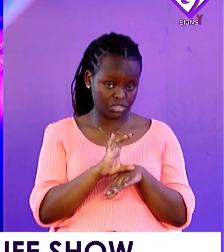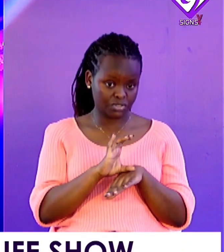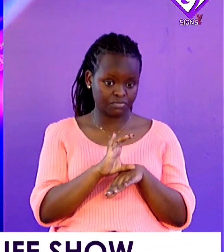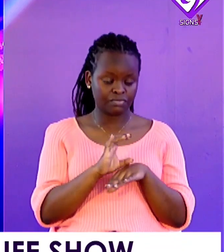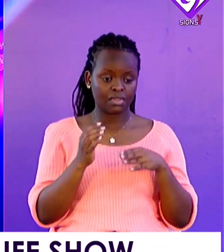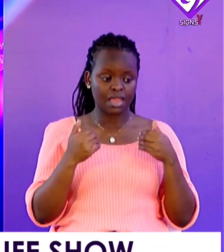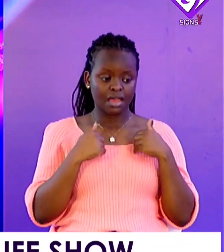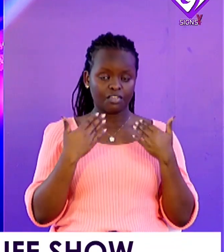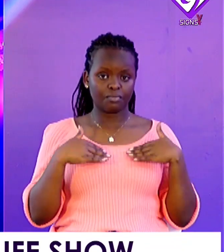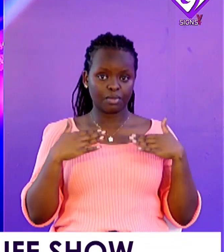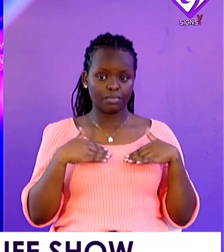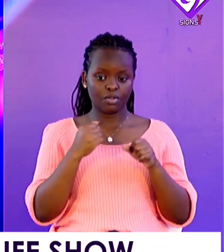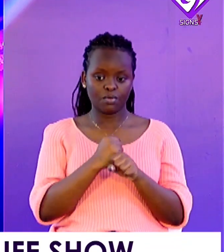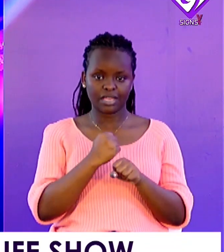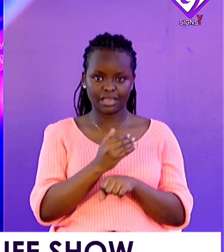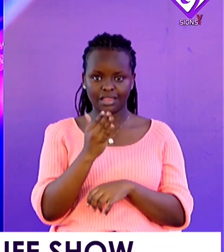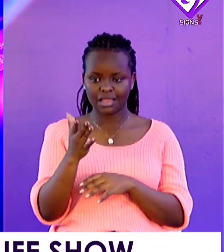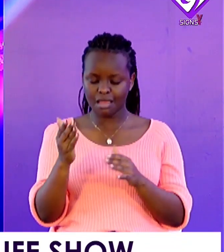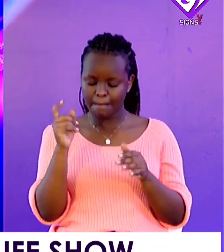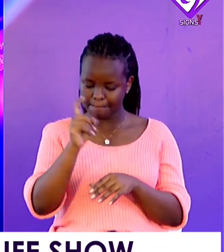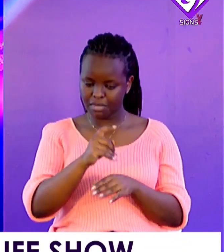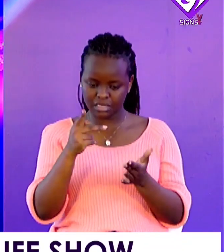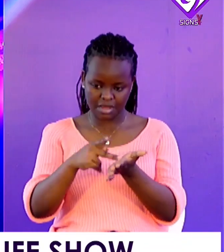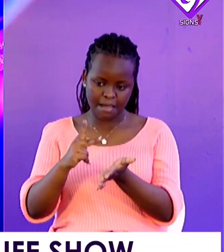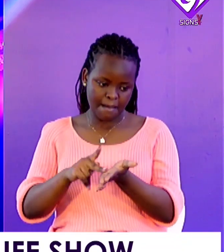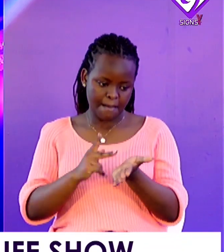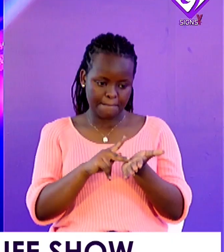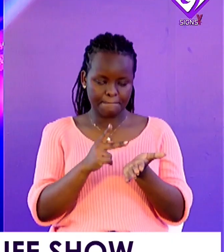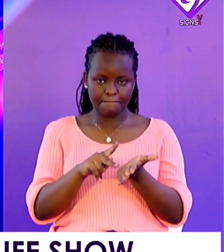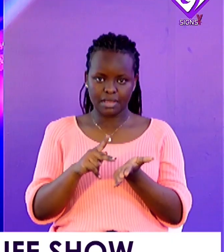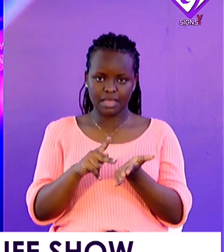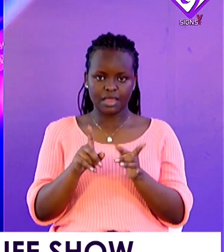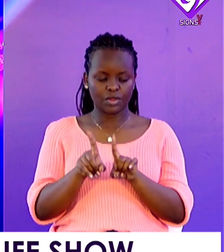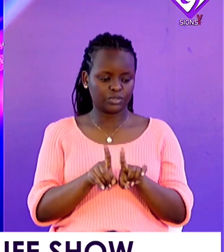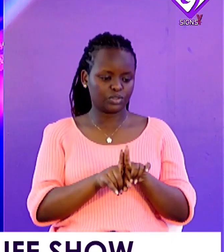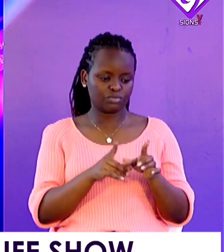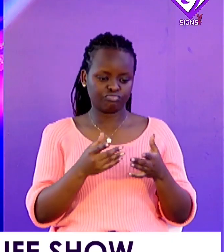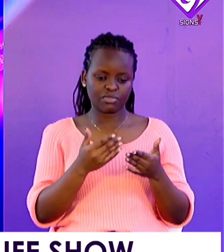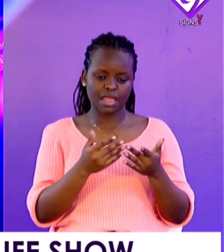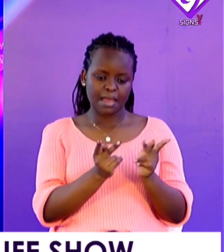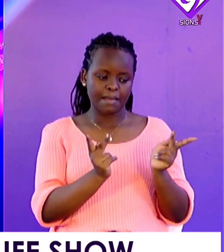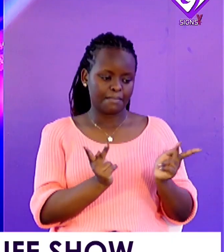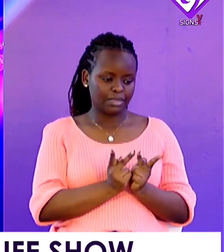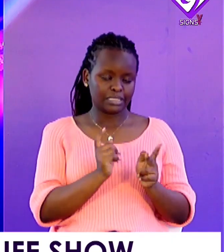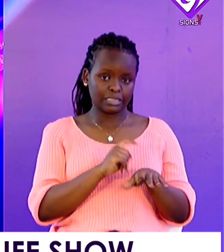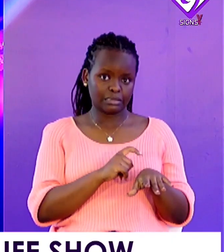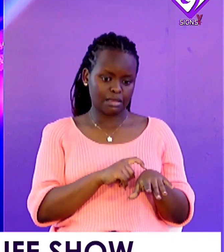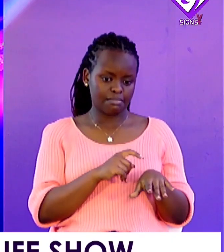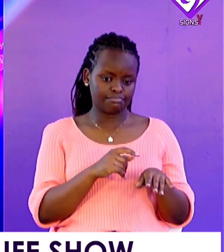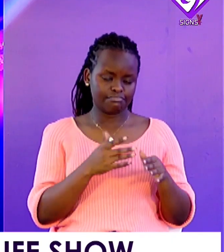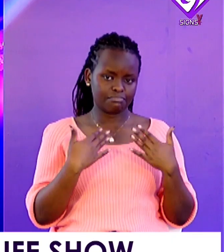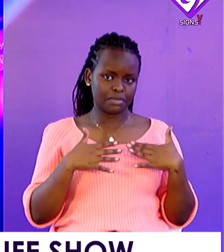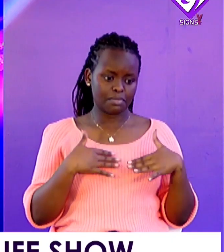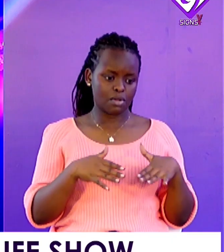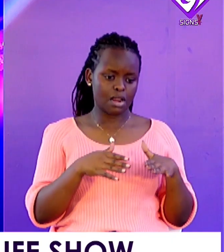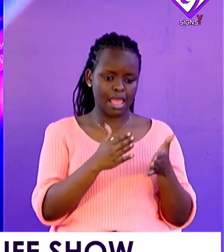people working there who need to be paid, and also the facilities where people are renting. This